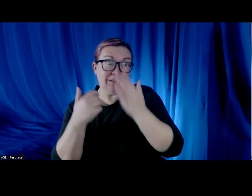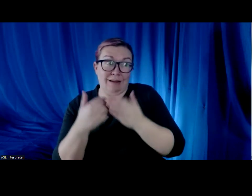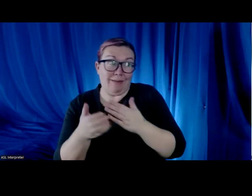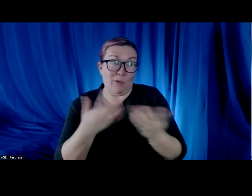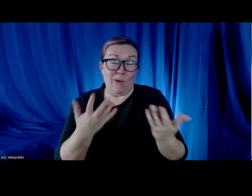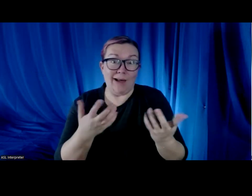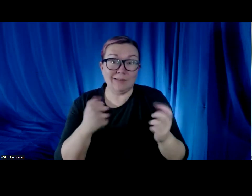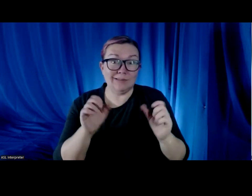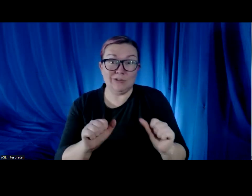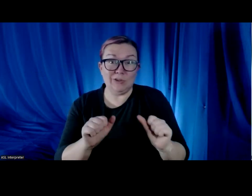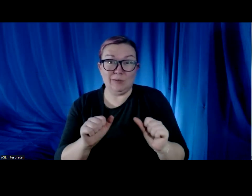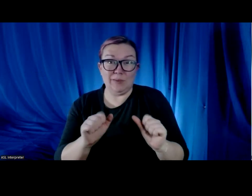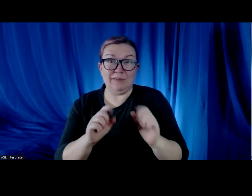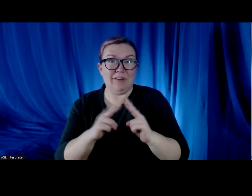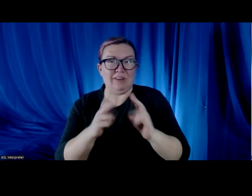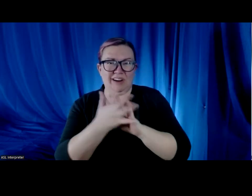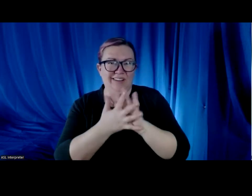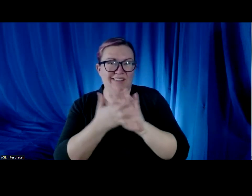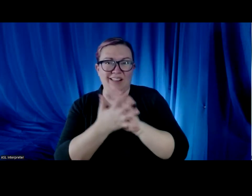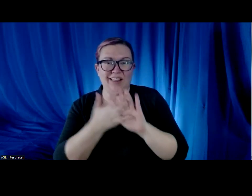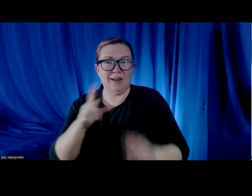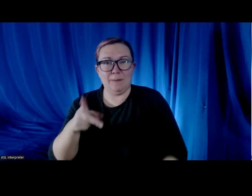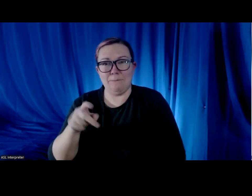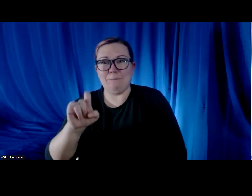end up being pretty pixelated, right?